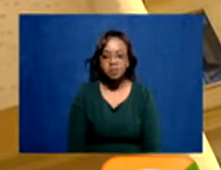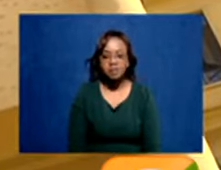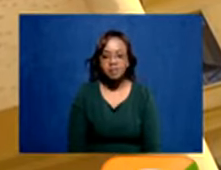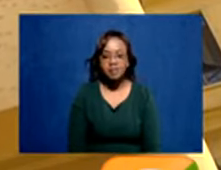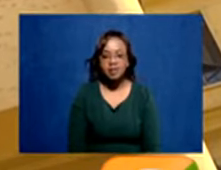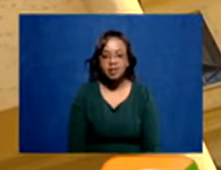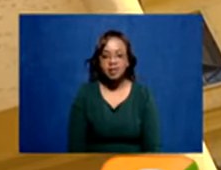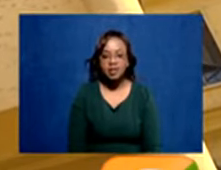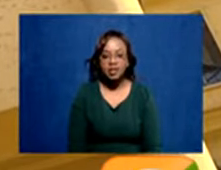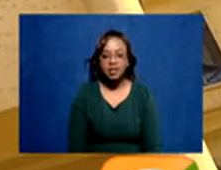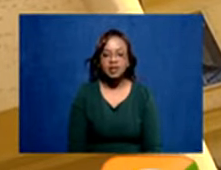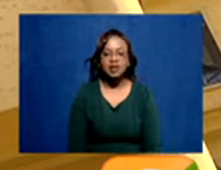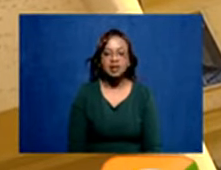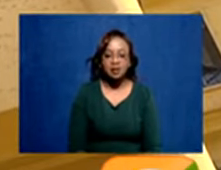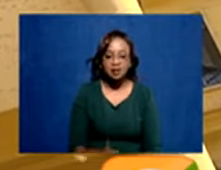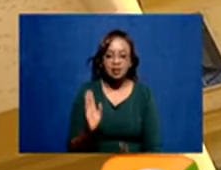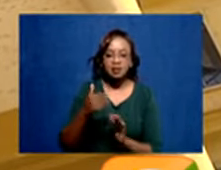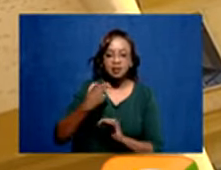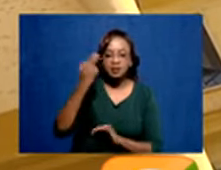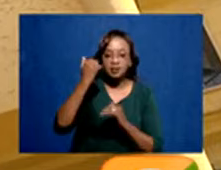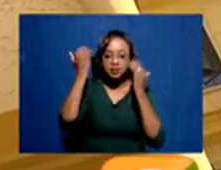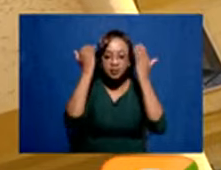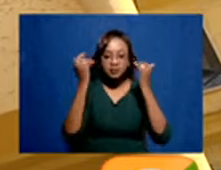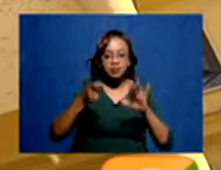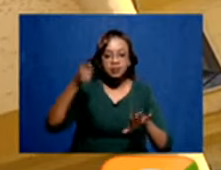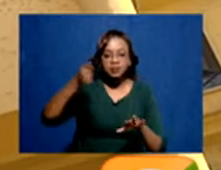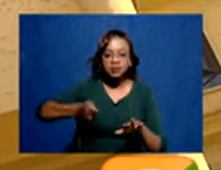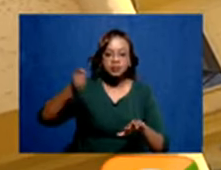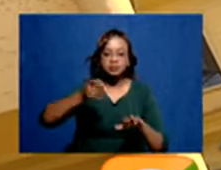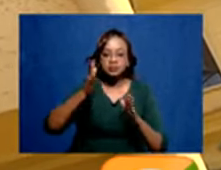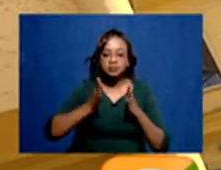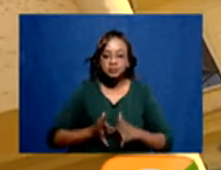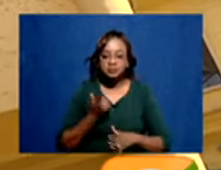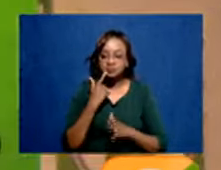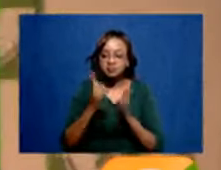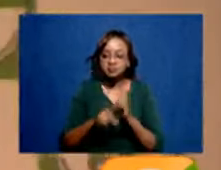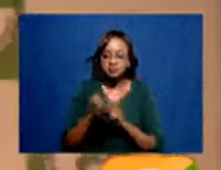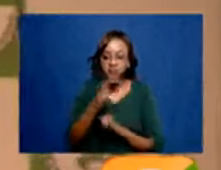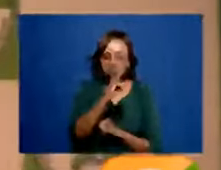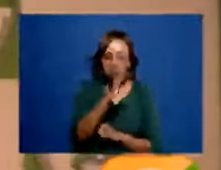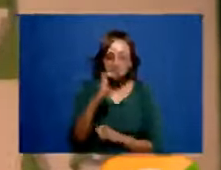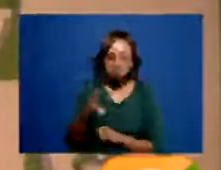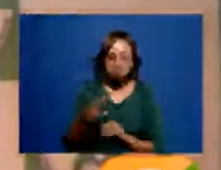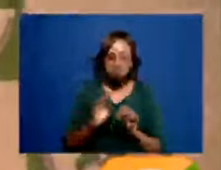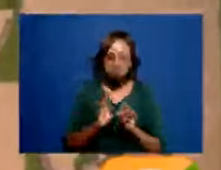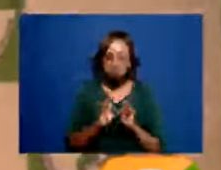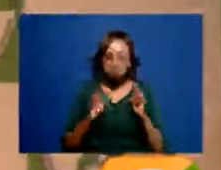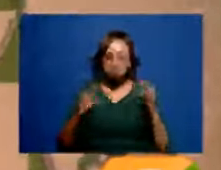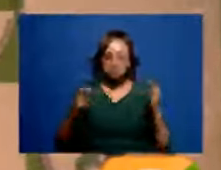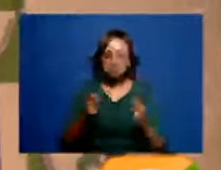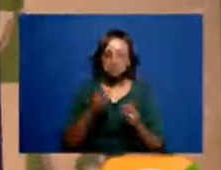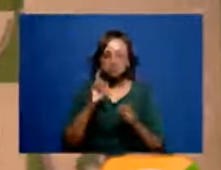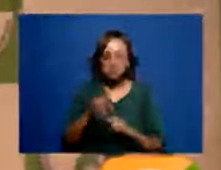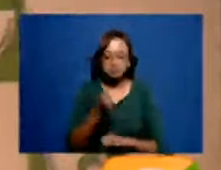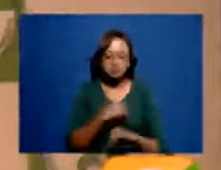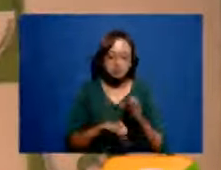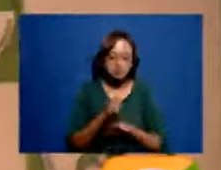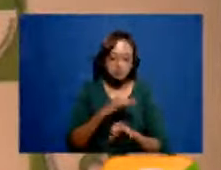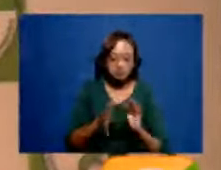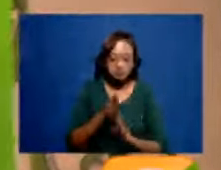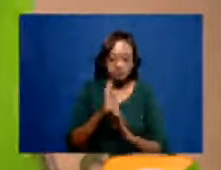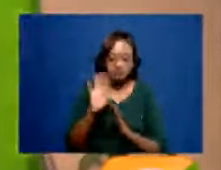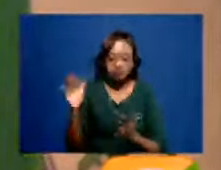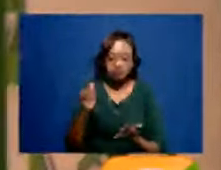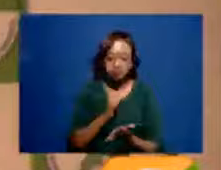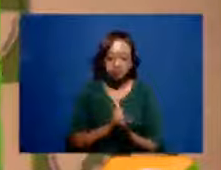High Court Judge Mugure Thande directed that the current IBC selection panel moves with speed and immediately recruits new